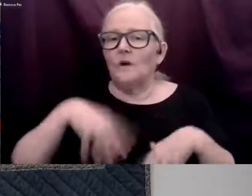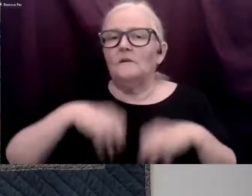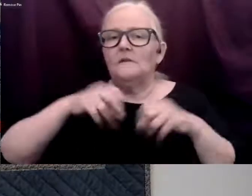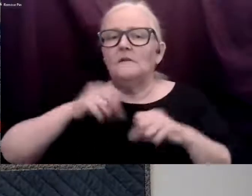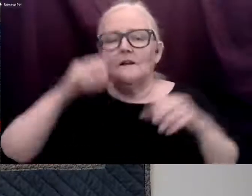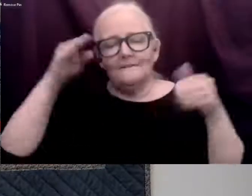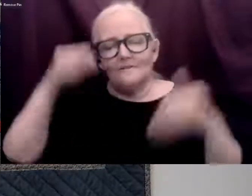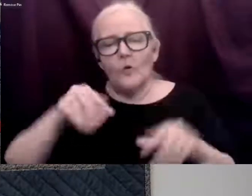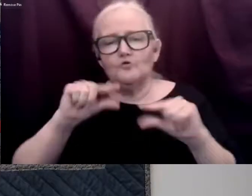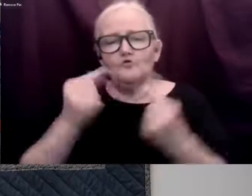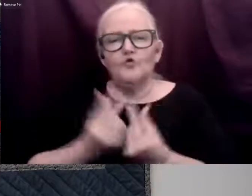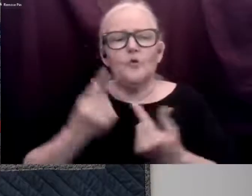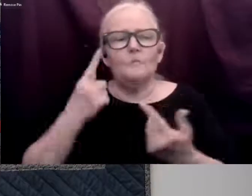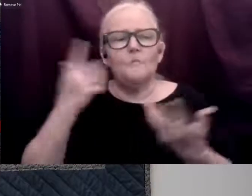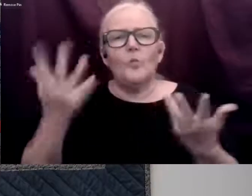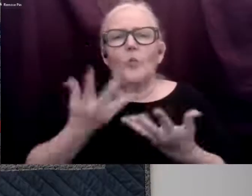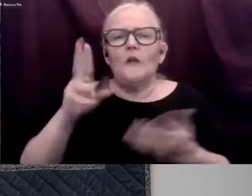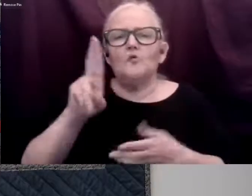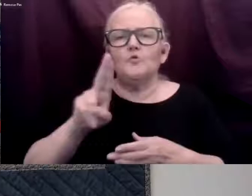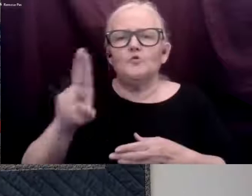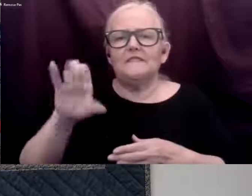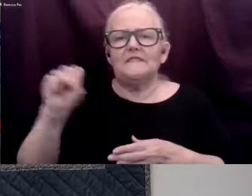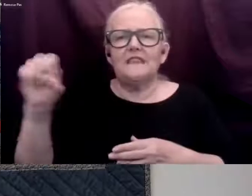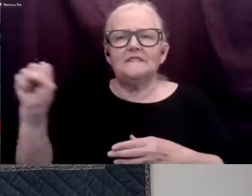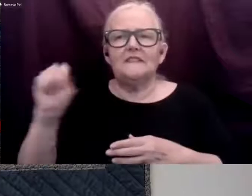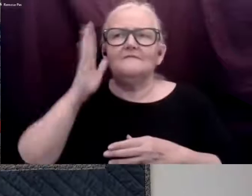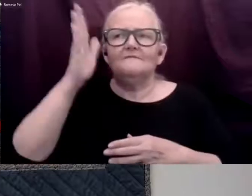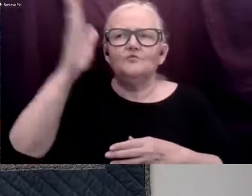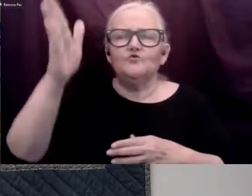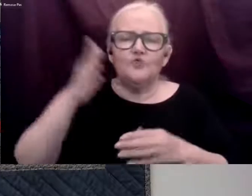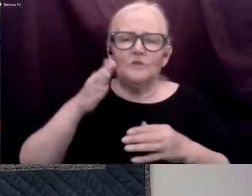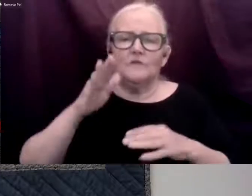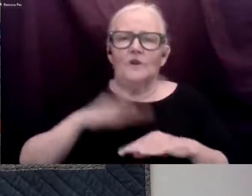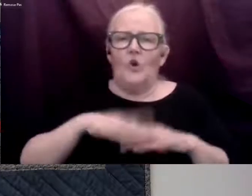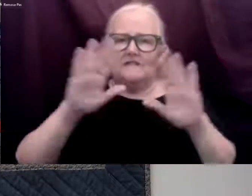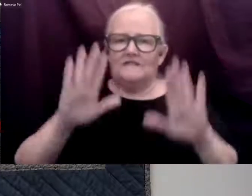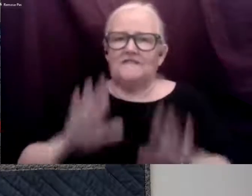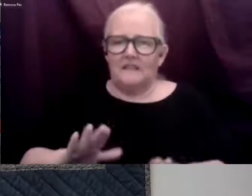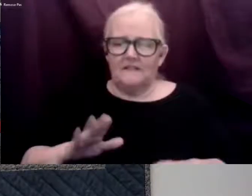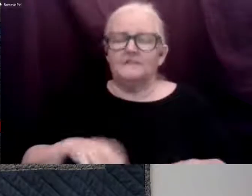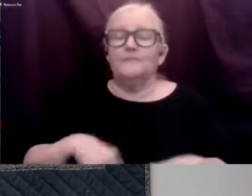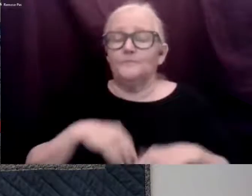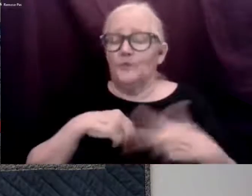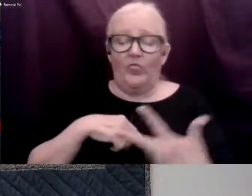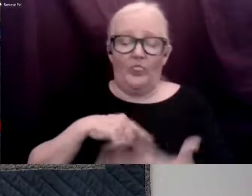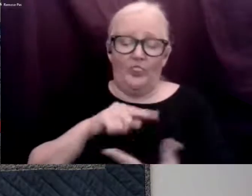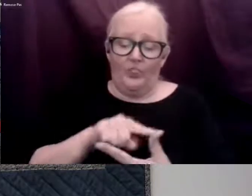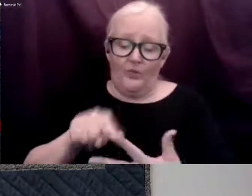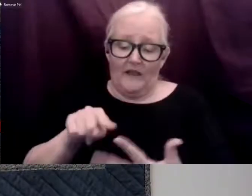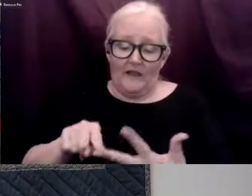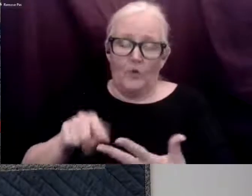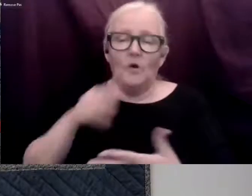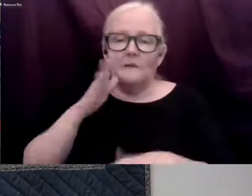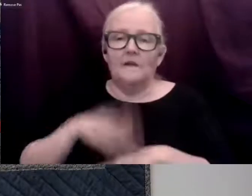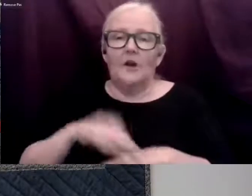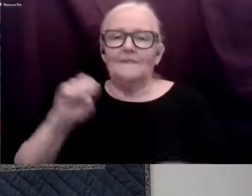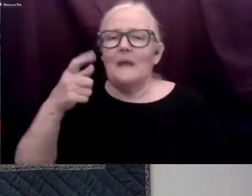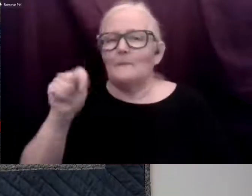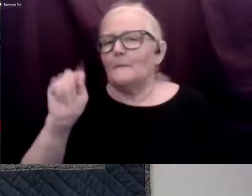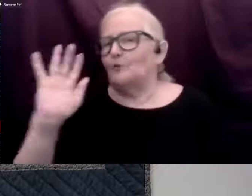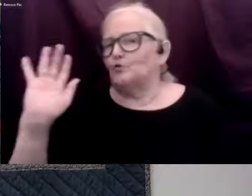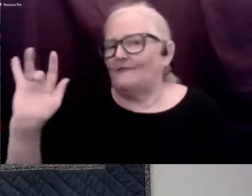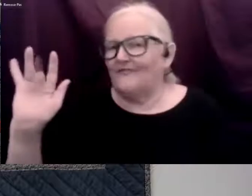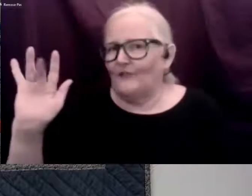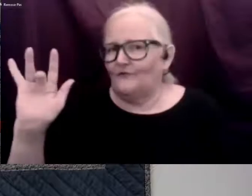on Sundays after worship. The 3 main focus groups will be held on Sunday, September 25th, October 2nd, and